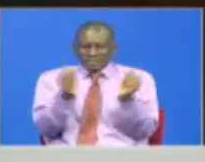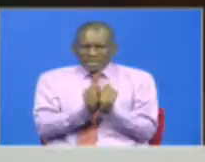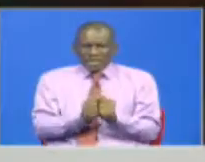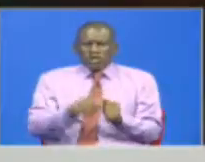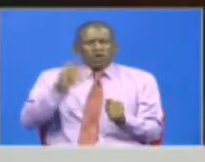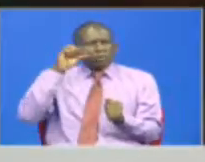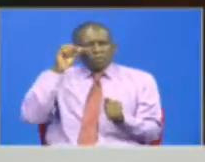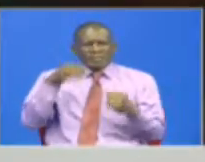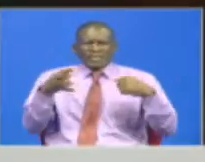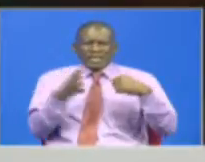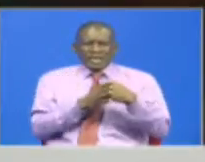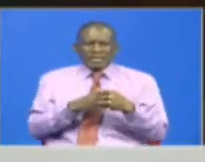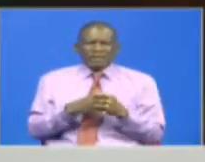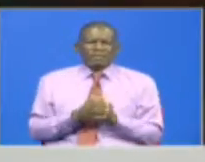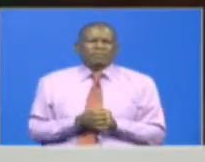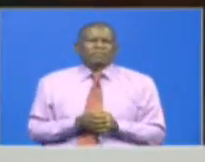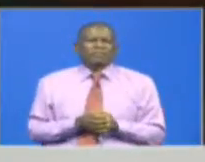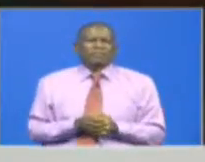Mombasa 9.